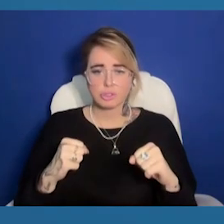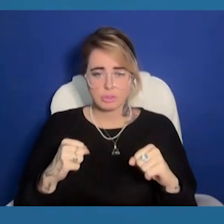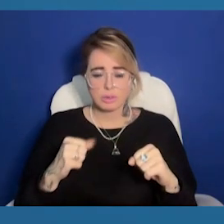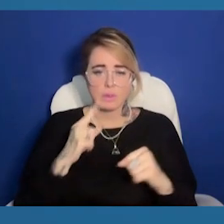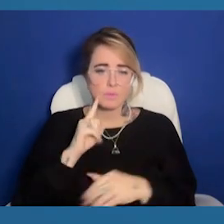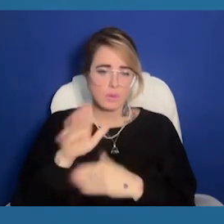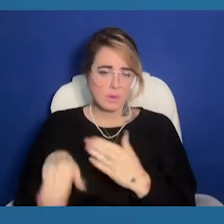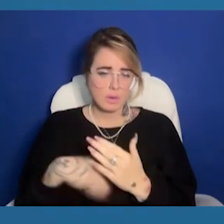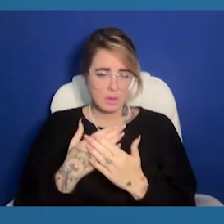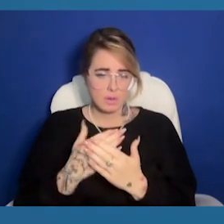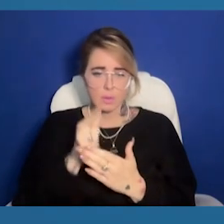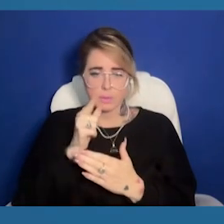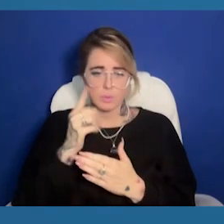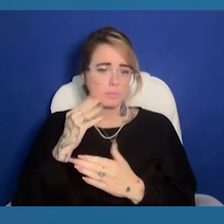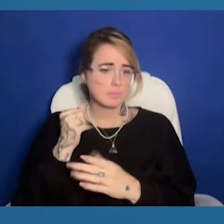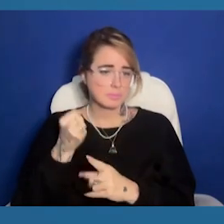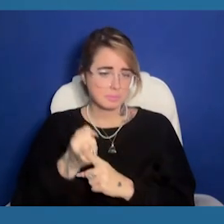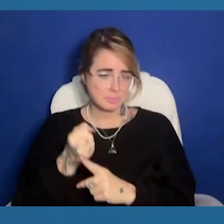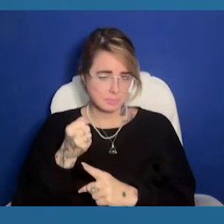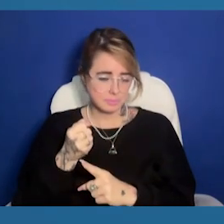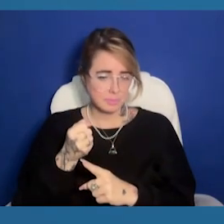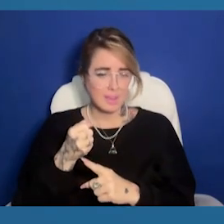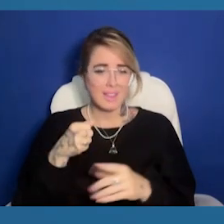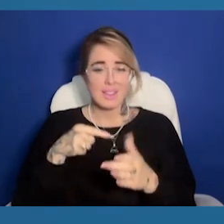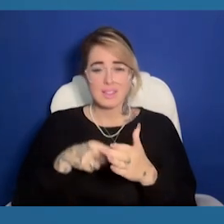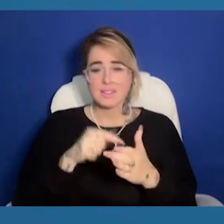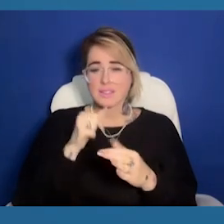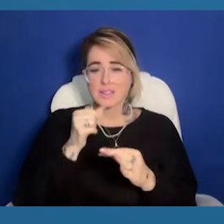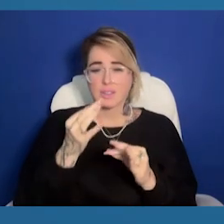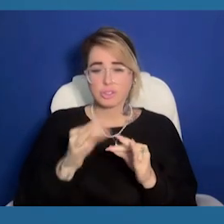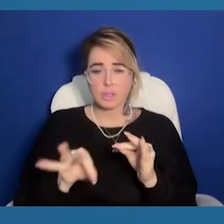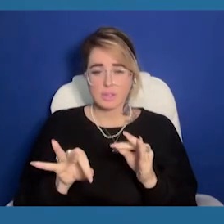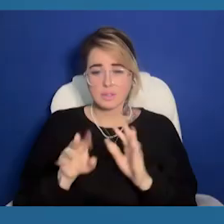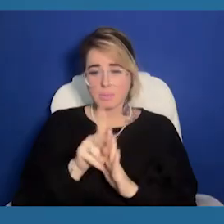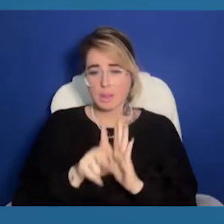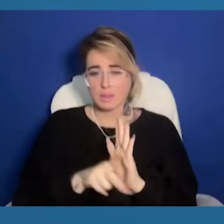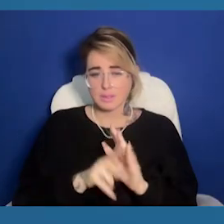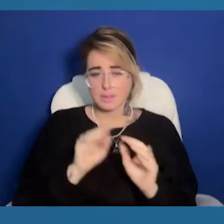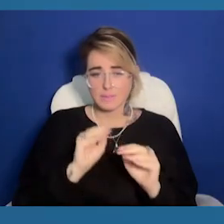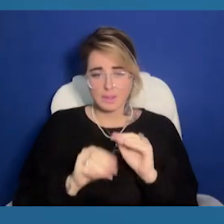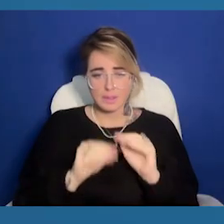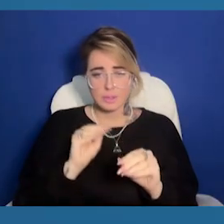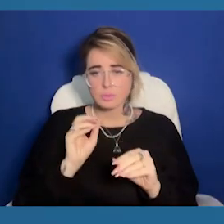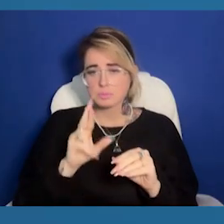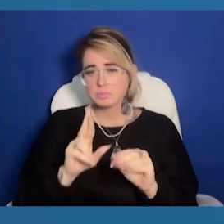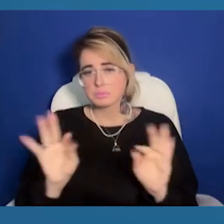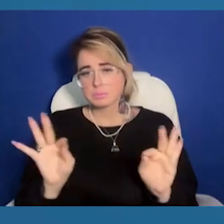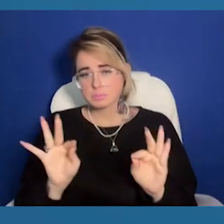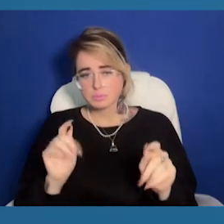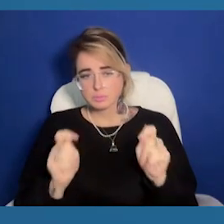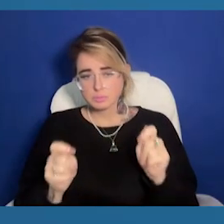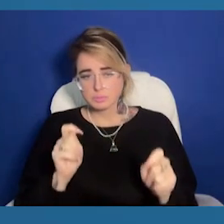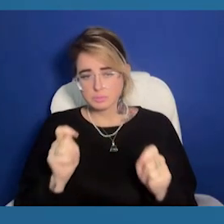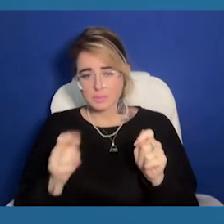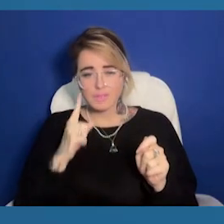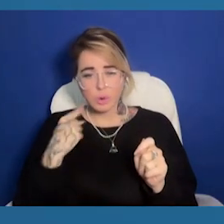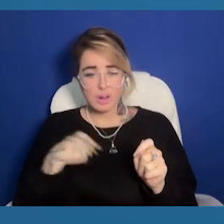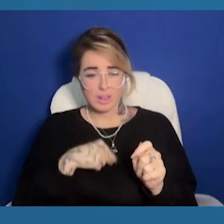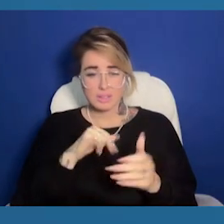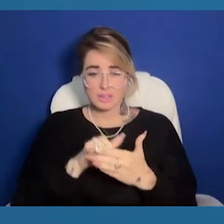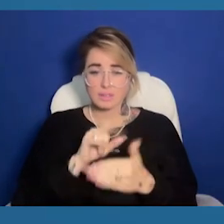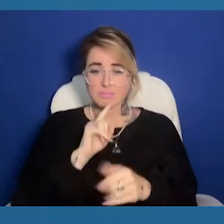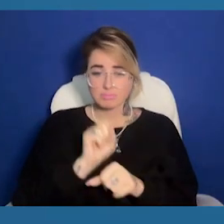all that are affected. This isn't just a policy fix or minor tweaks. For us, this is a